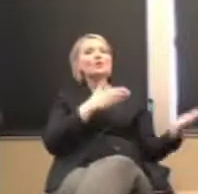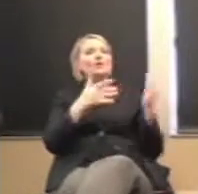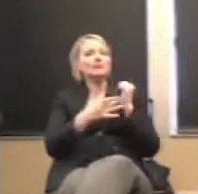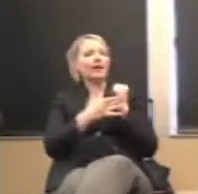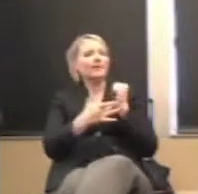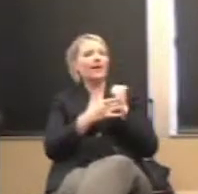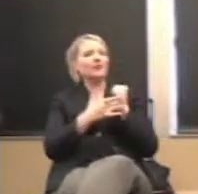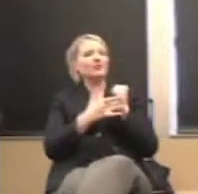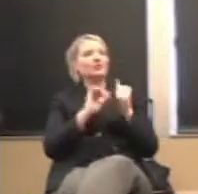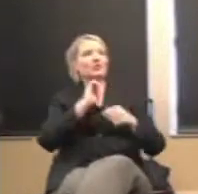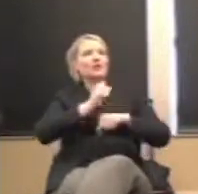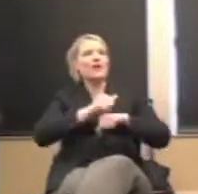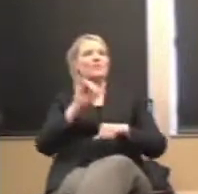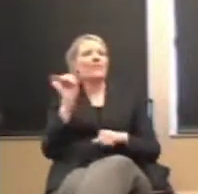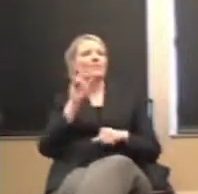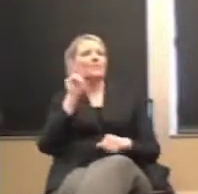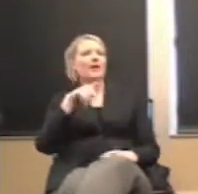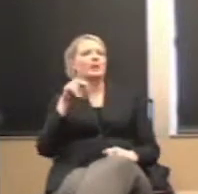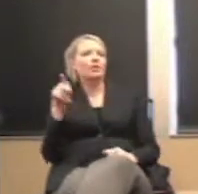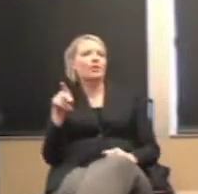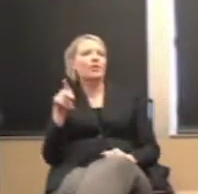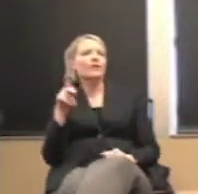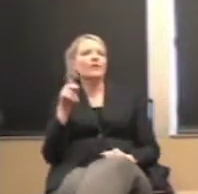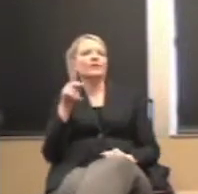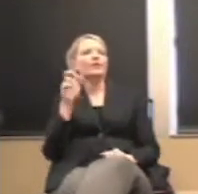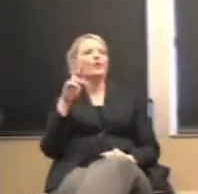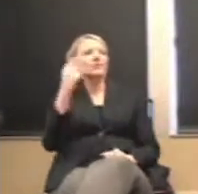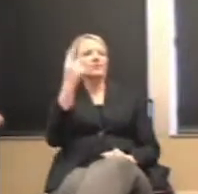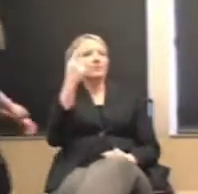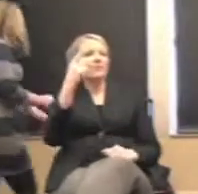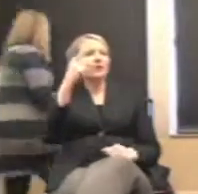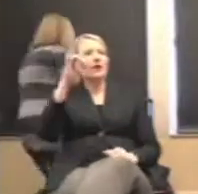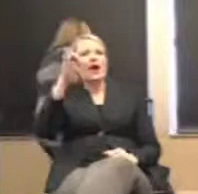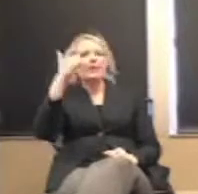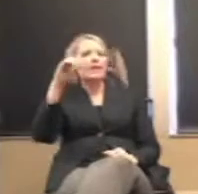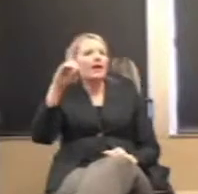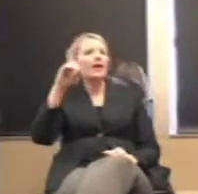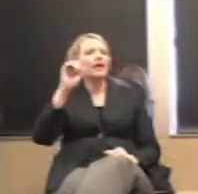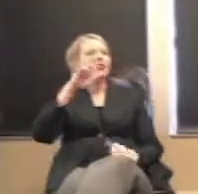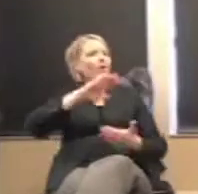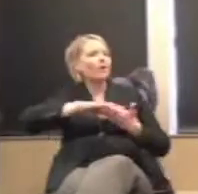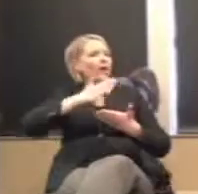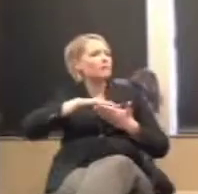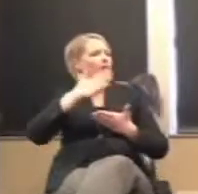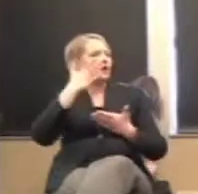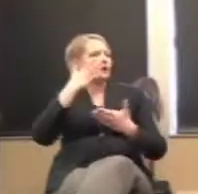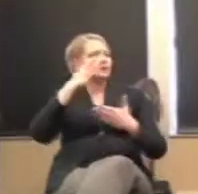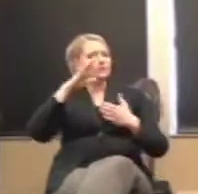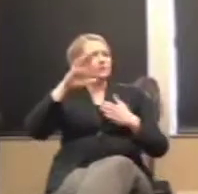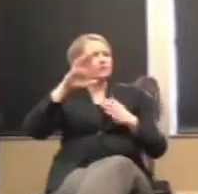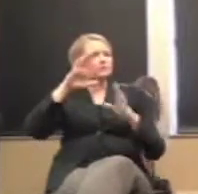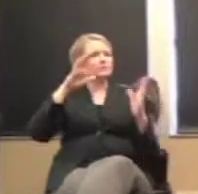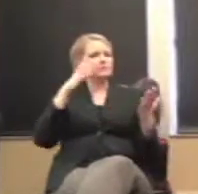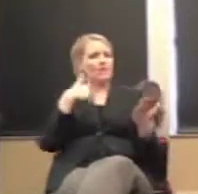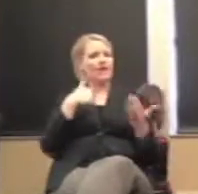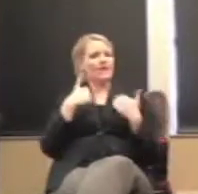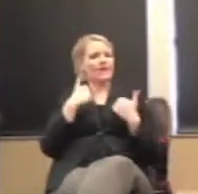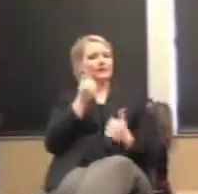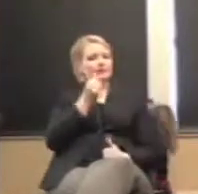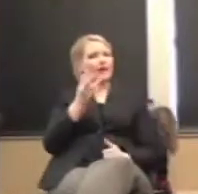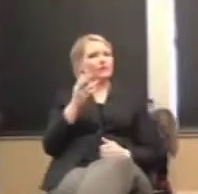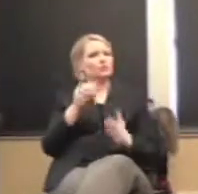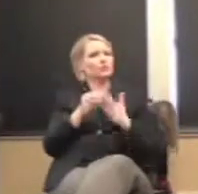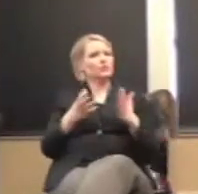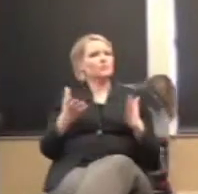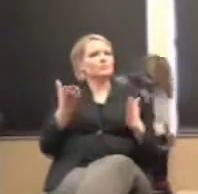a PowerPoint or something like that, and doing it on the iPad or a laptop or a computer. And I've had several students who were really resistant